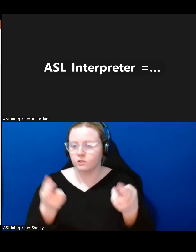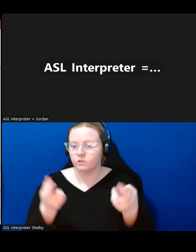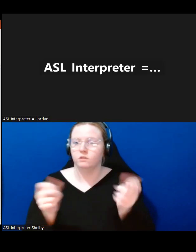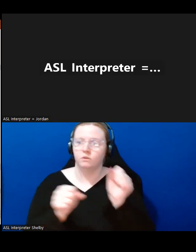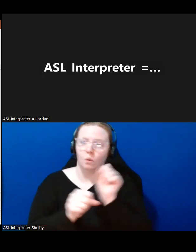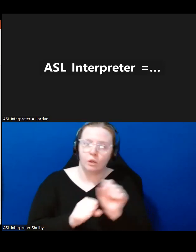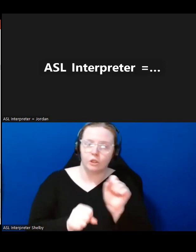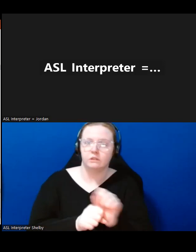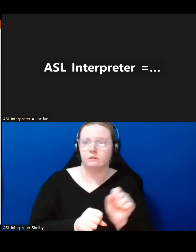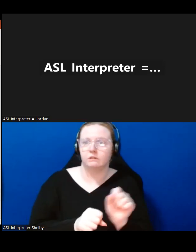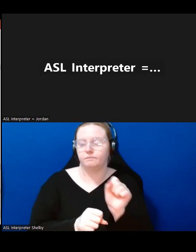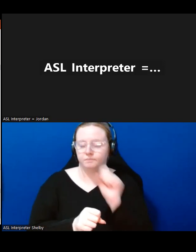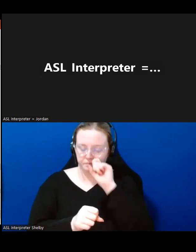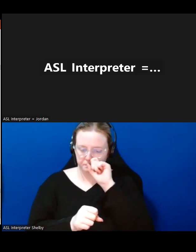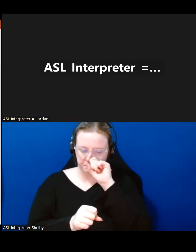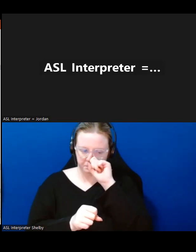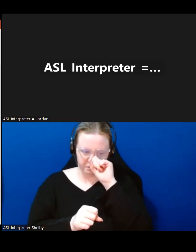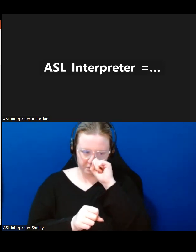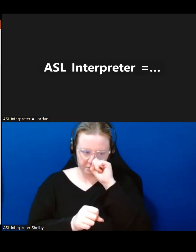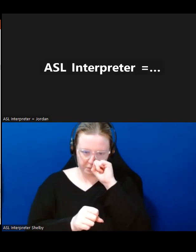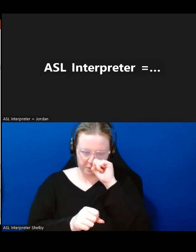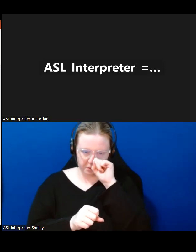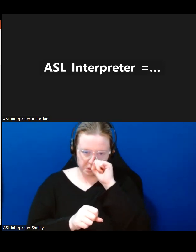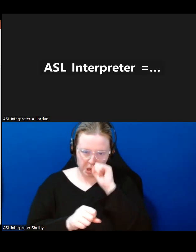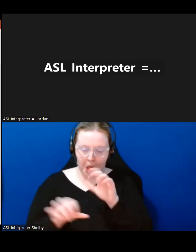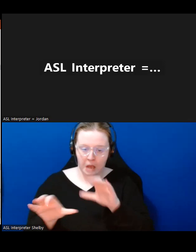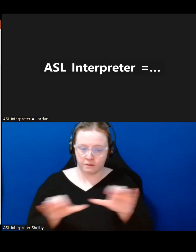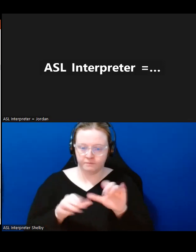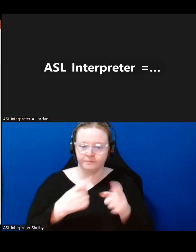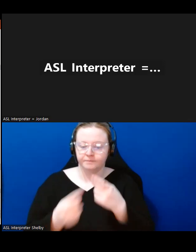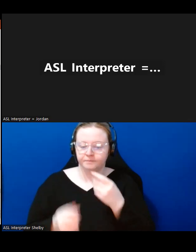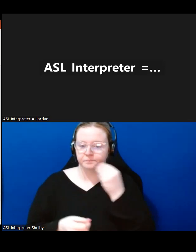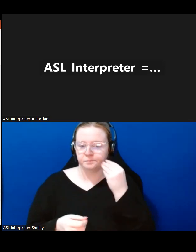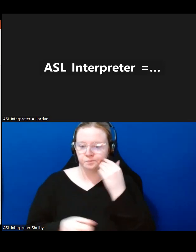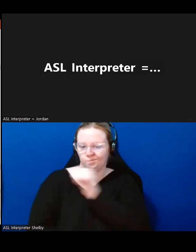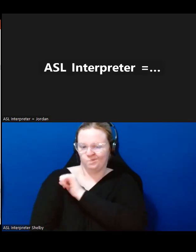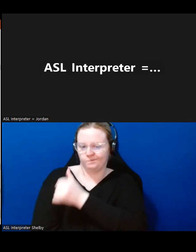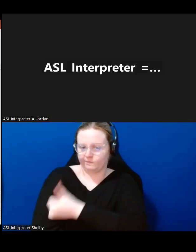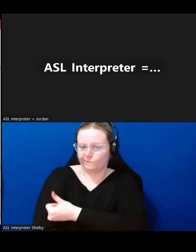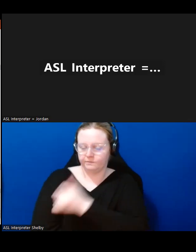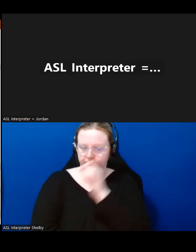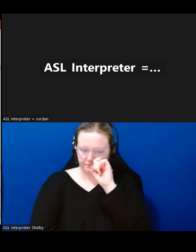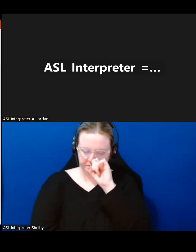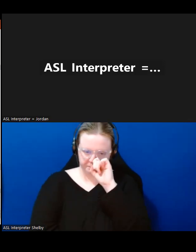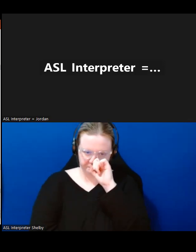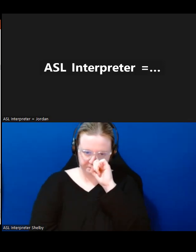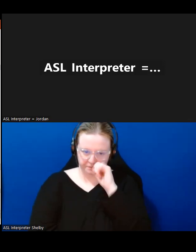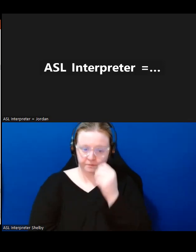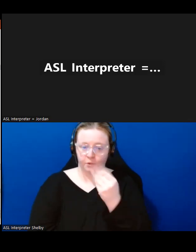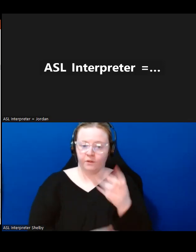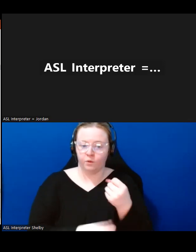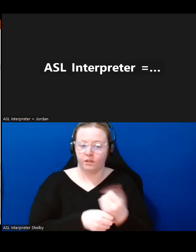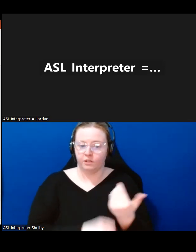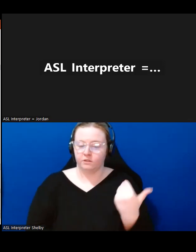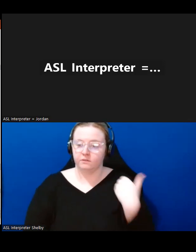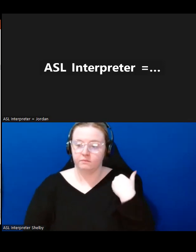do from that provincial level, from the Health Authority level. So a few years back, the